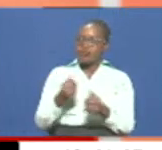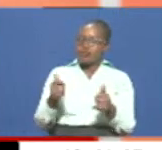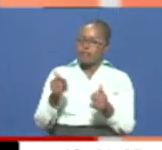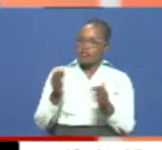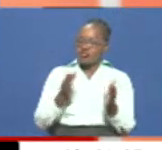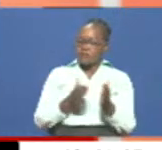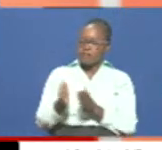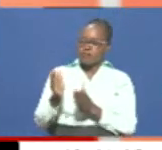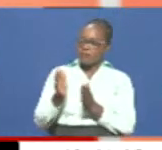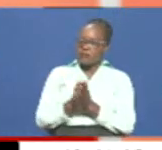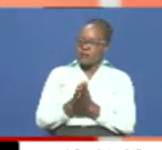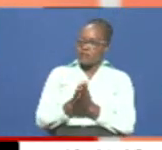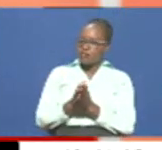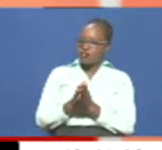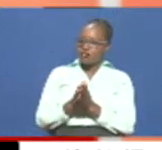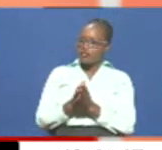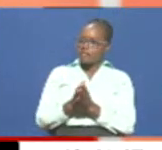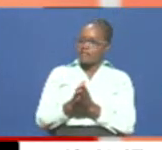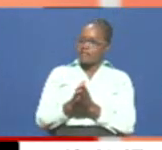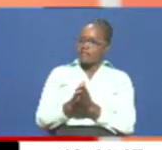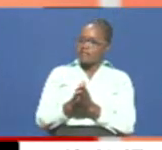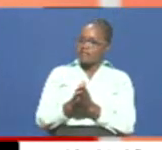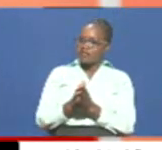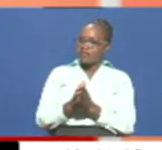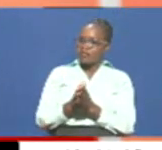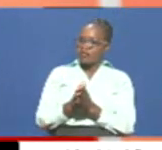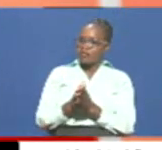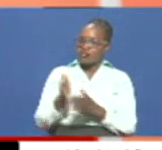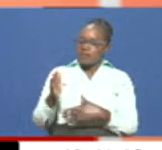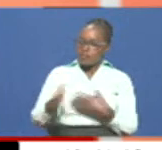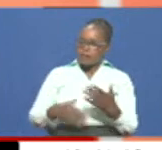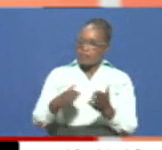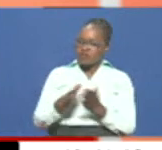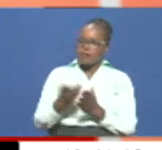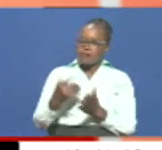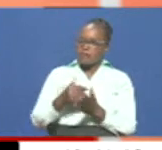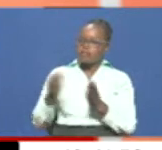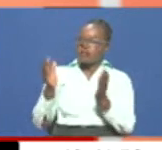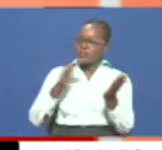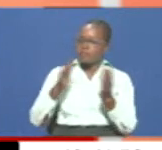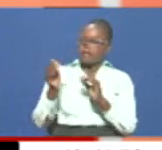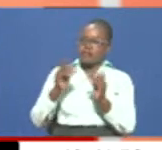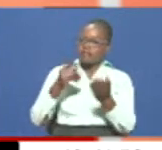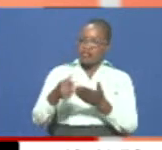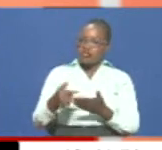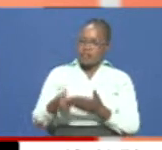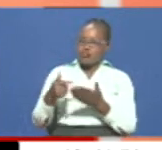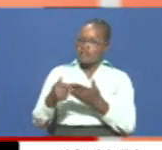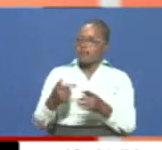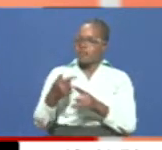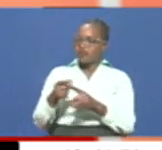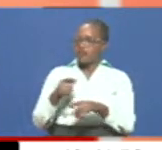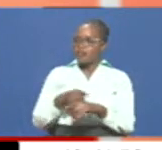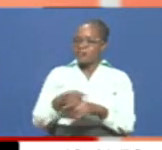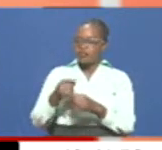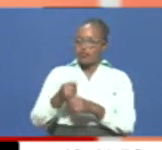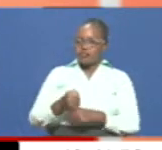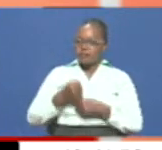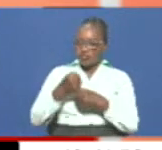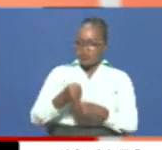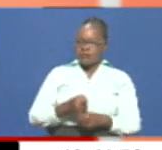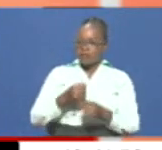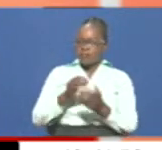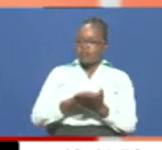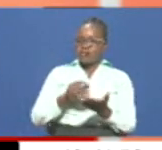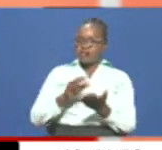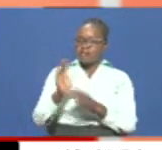this side, and our president is representing us in the climate discussions. But why Gong and why plant trees?